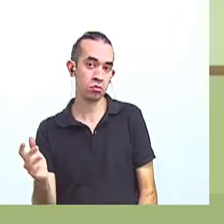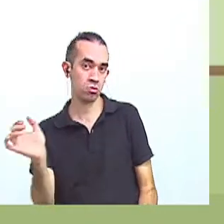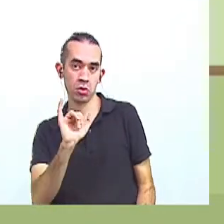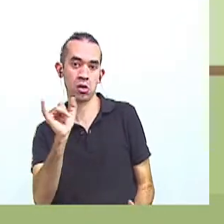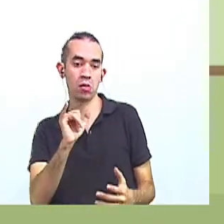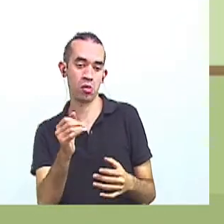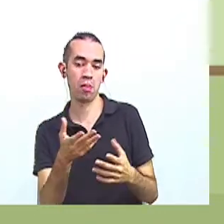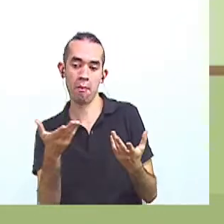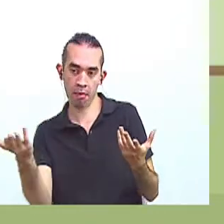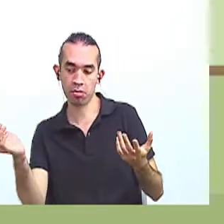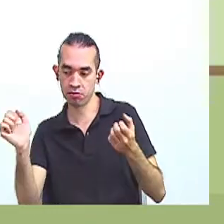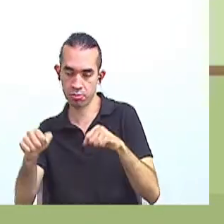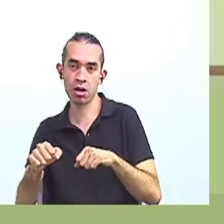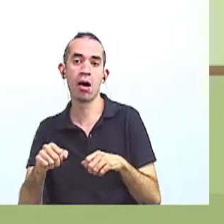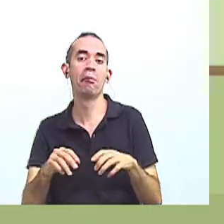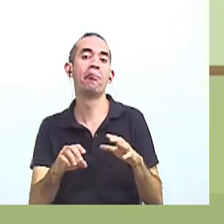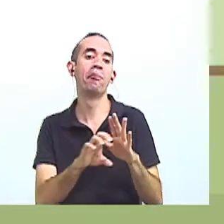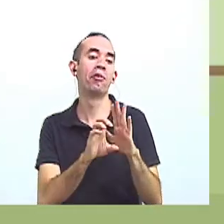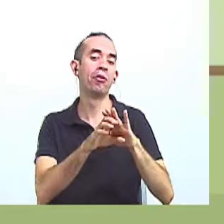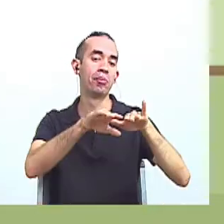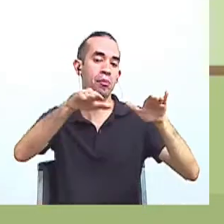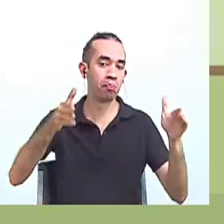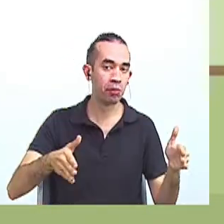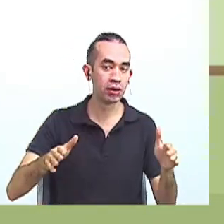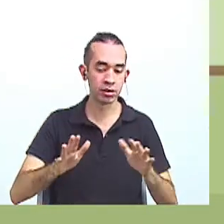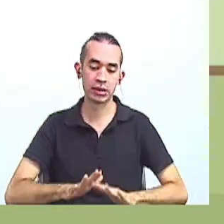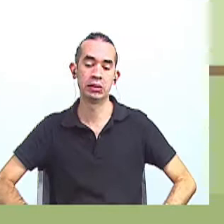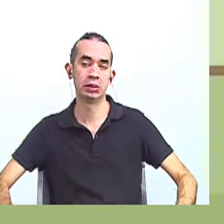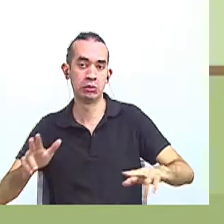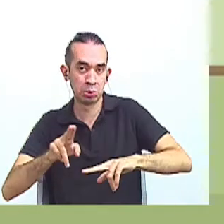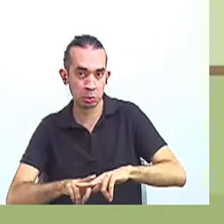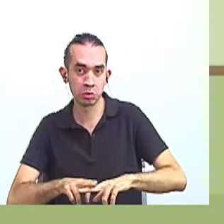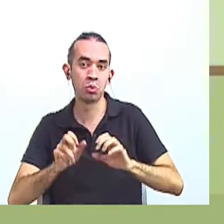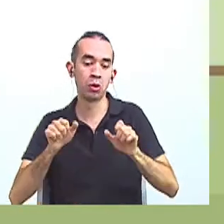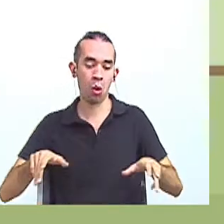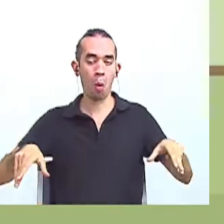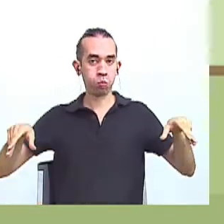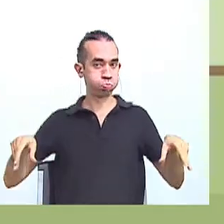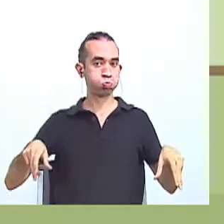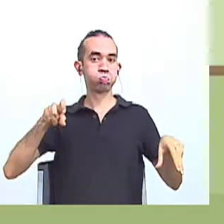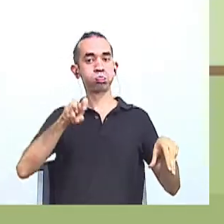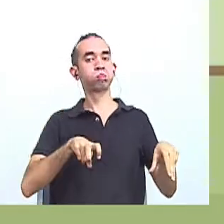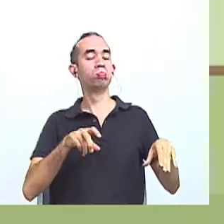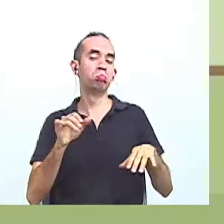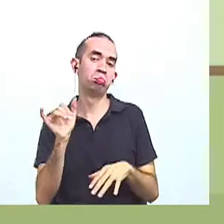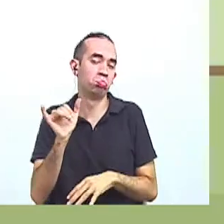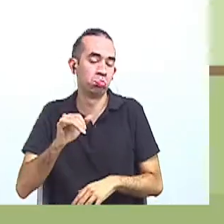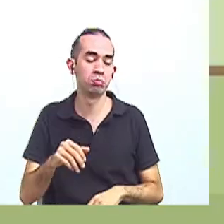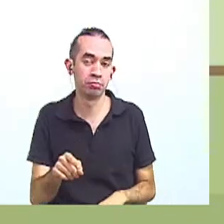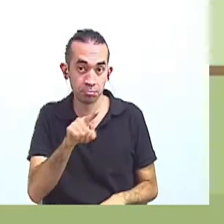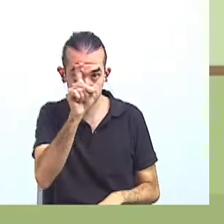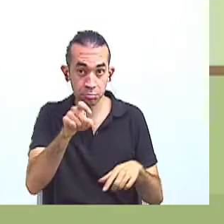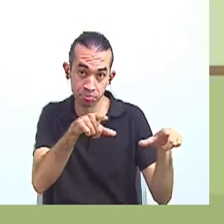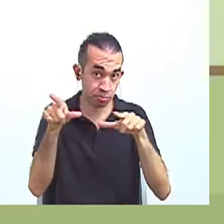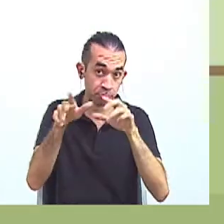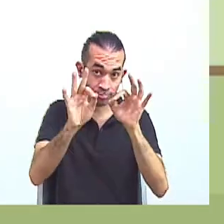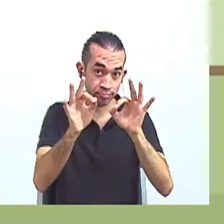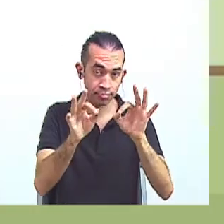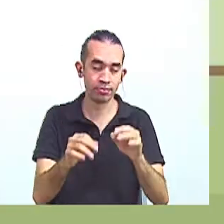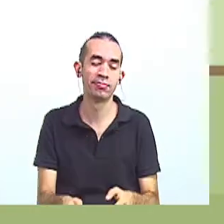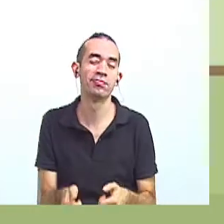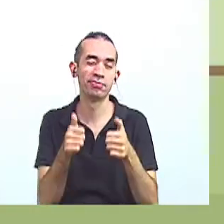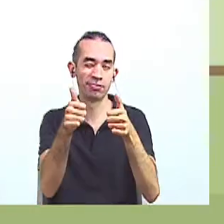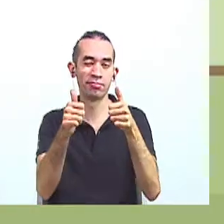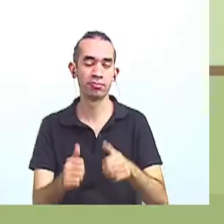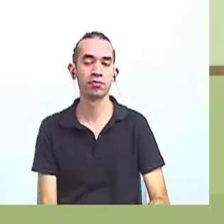your materials. It can be a table, it can be the floor, it can be the sofa even. Now, are you ready? Yes? All